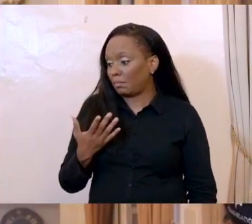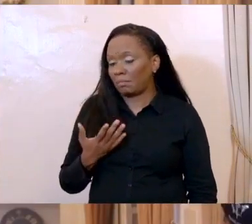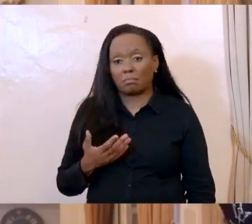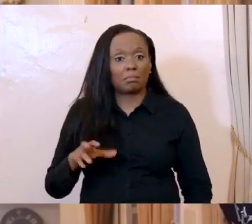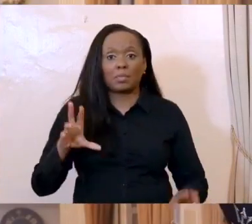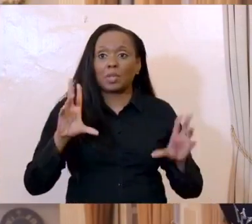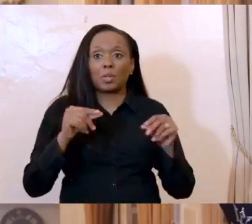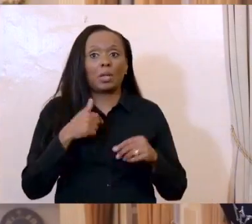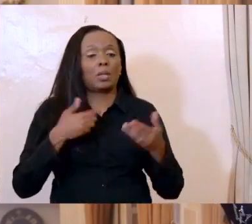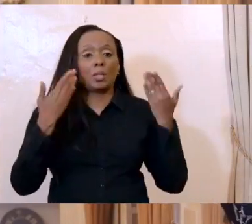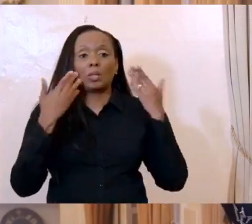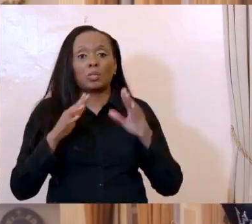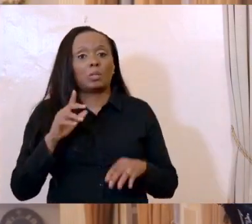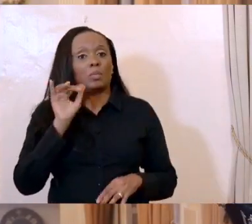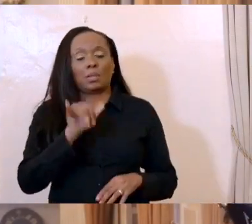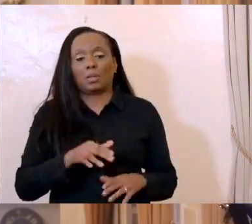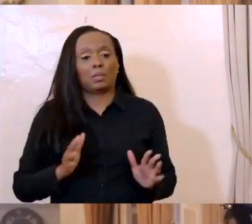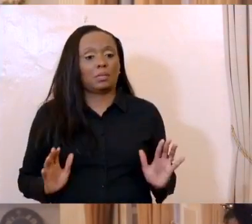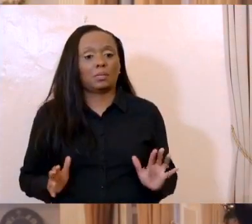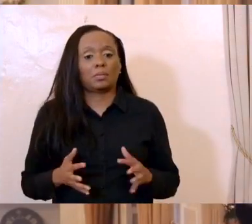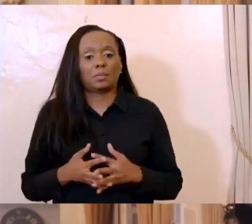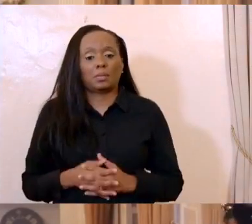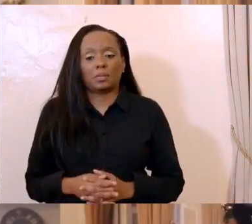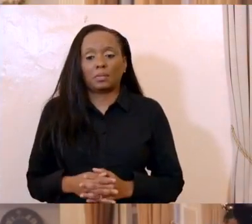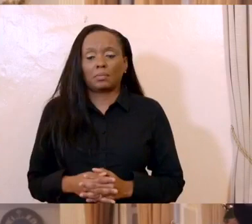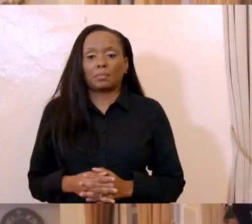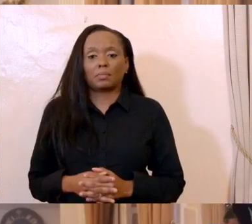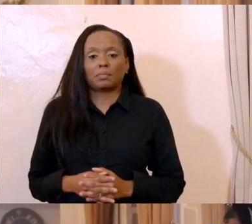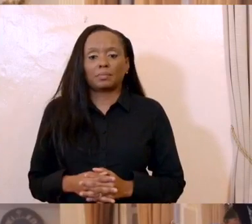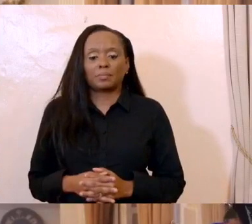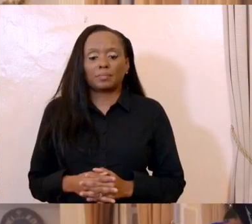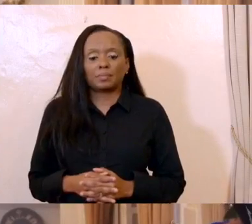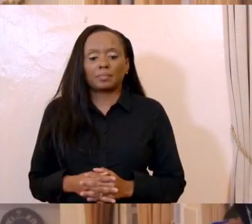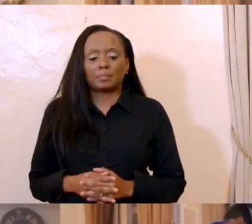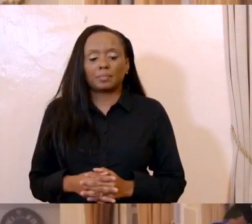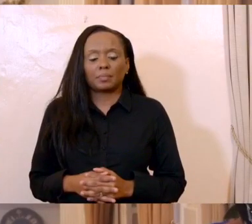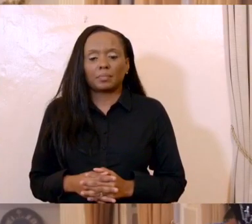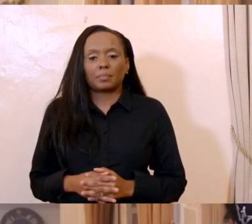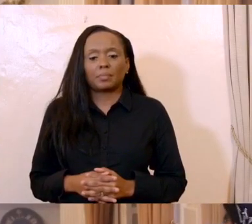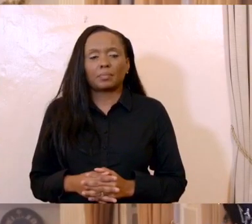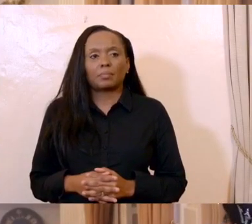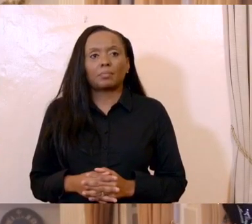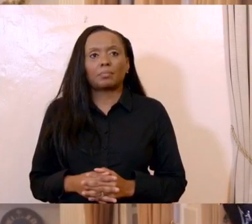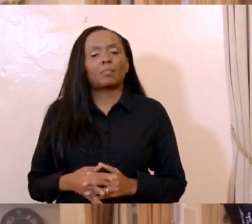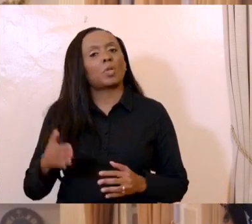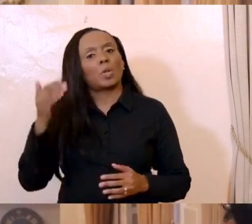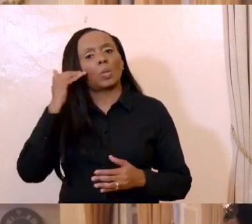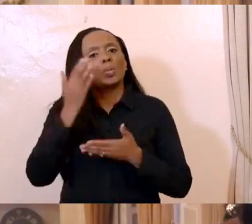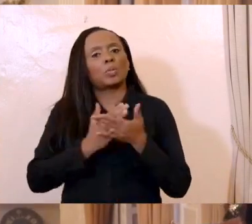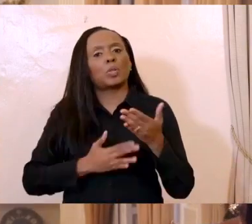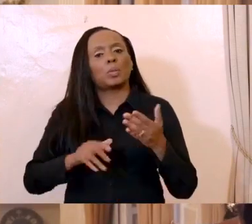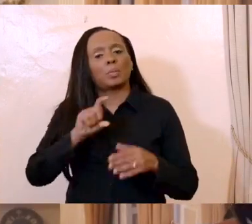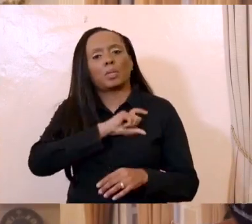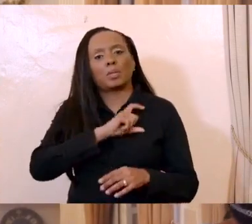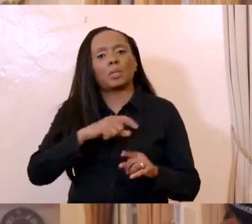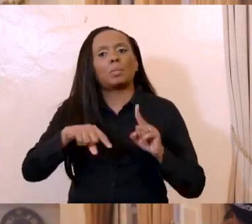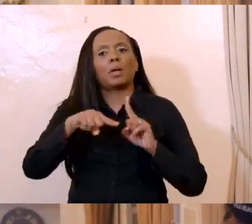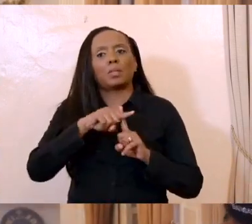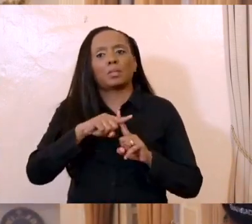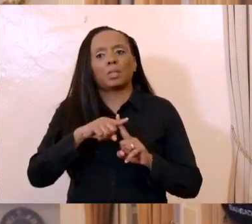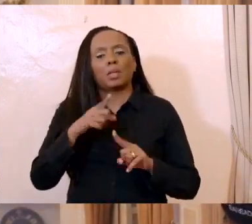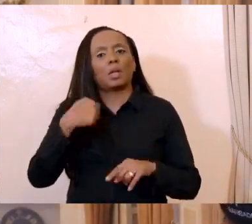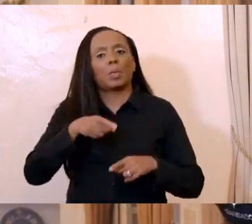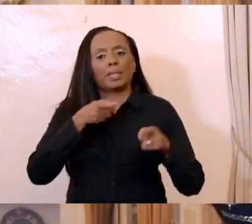honestly do not know about that. I can tell you that we know that there have been some police officers who have tested positive, and we've taken care of